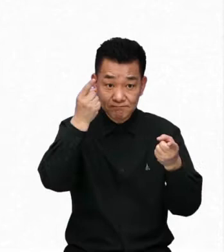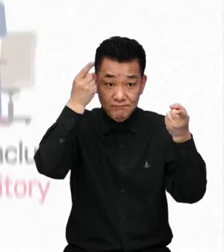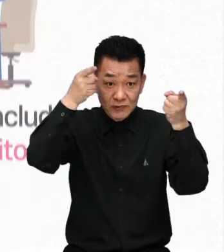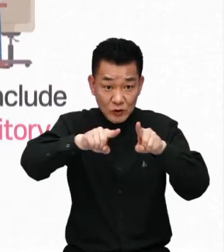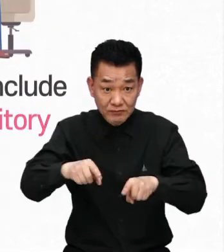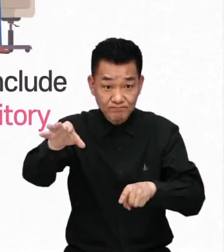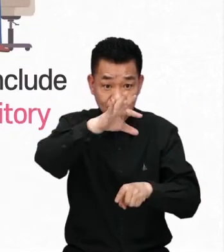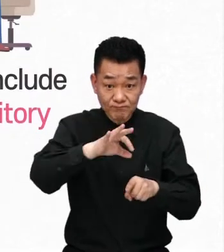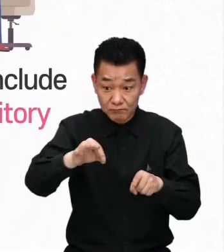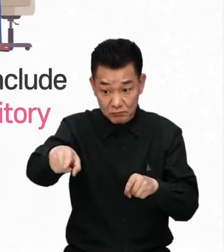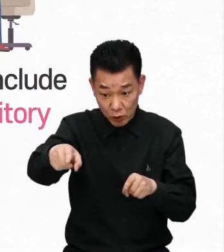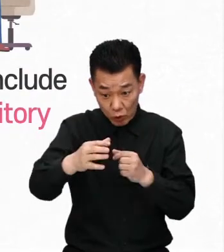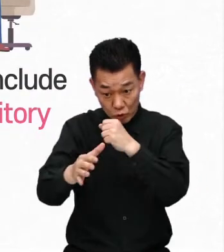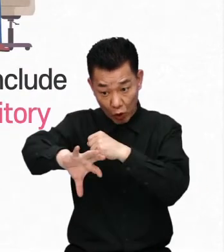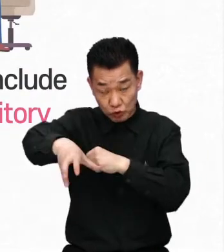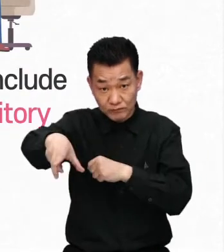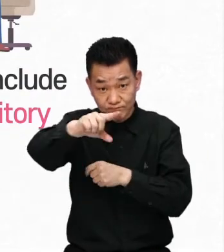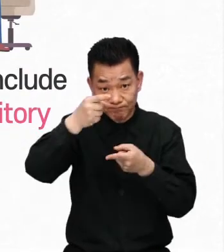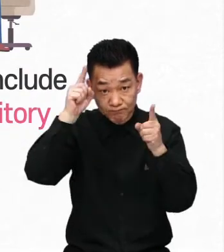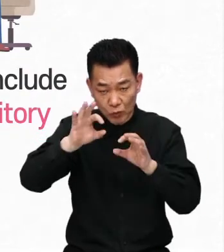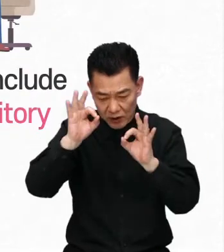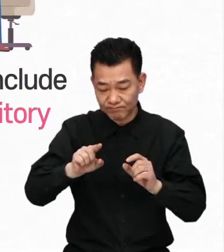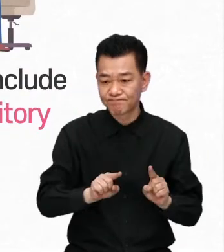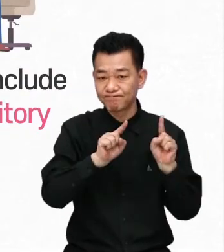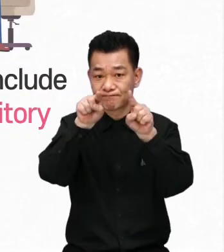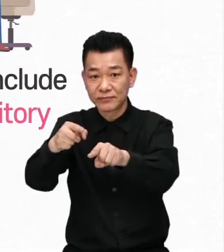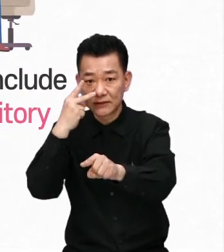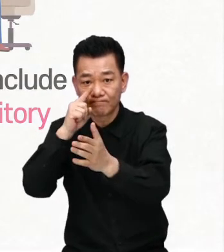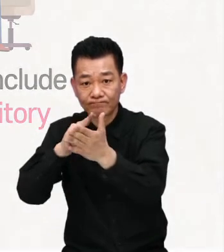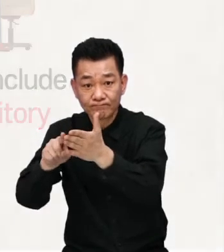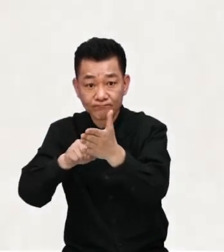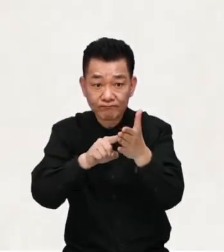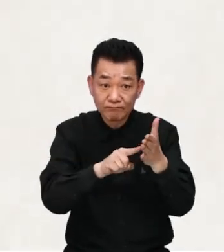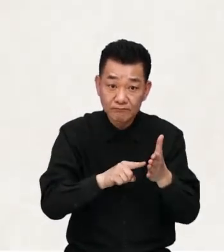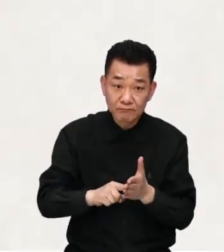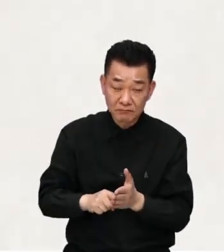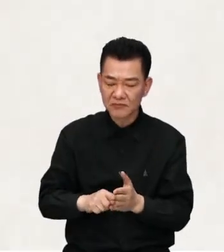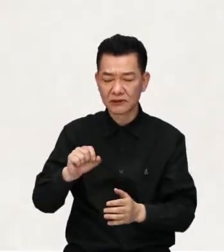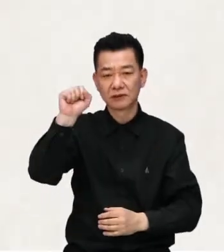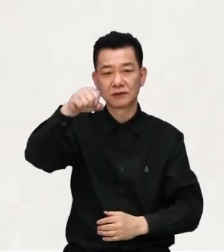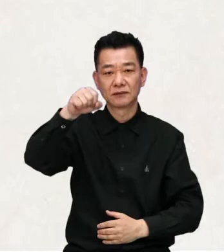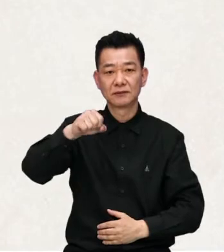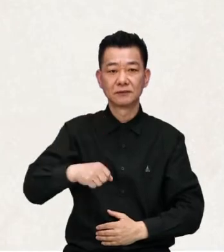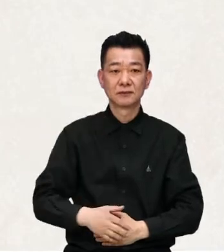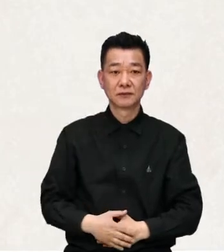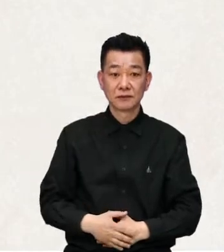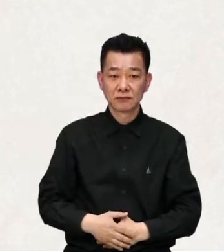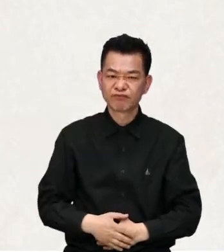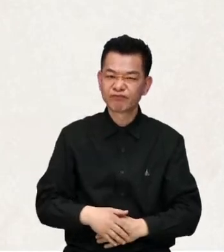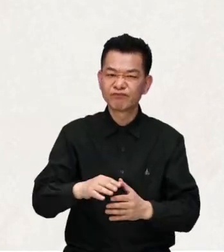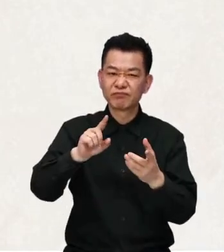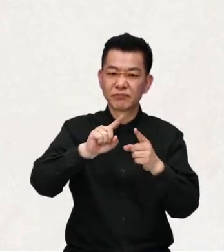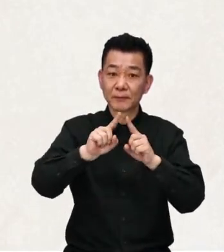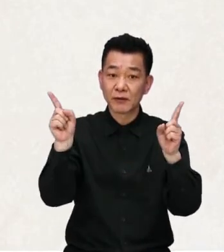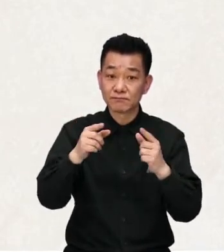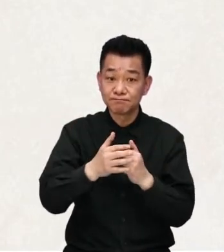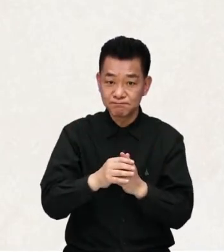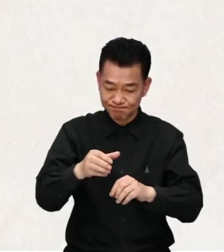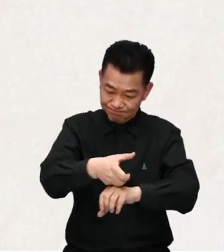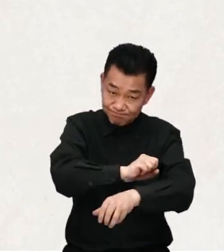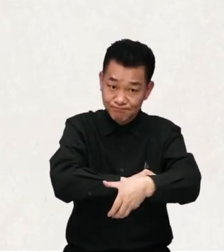party, the inquiry may include a visit to its territory. I see. Then I believe